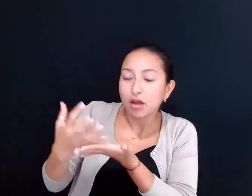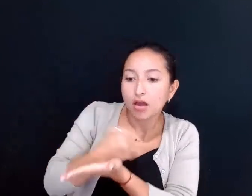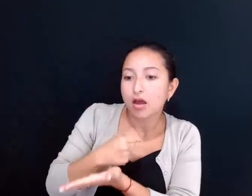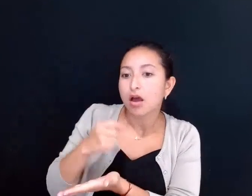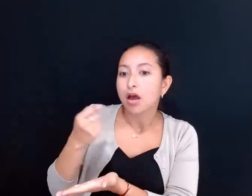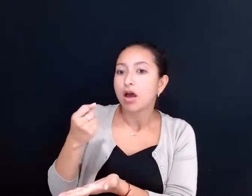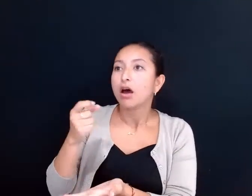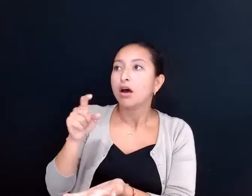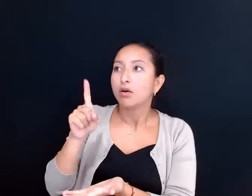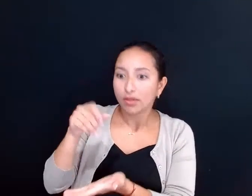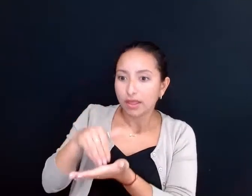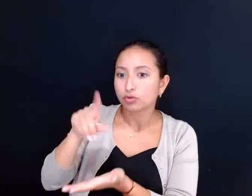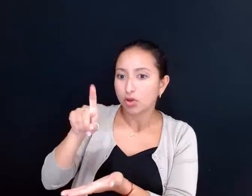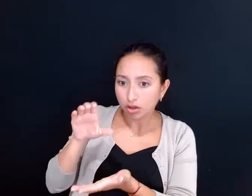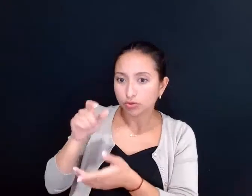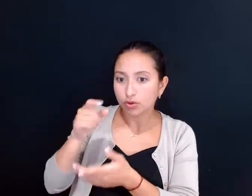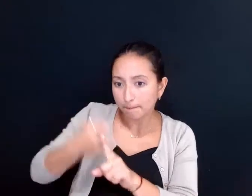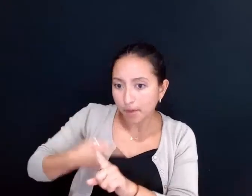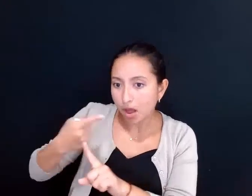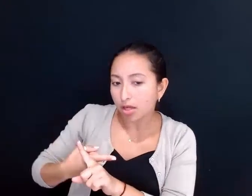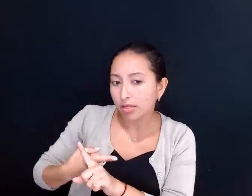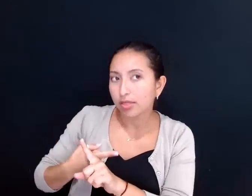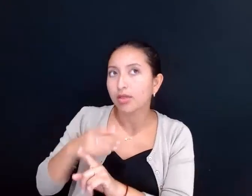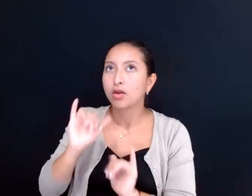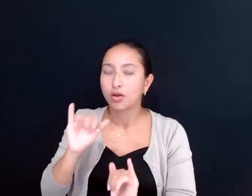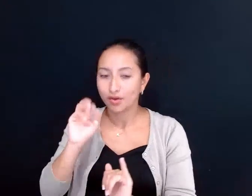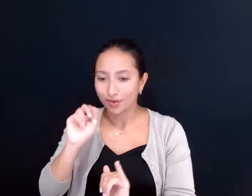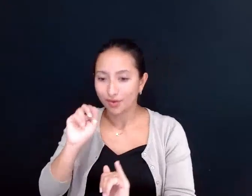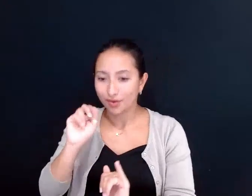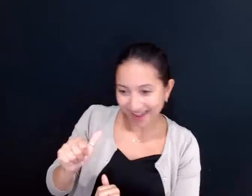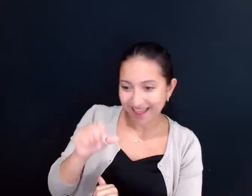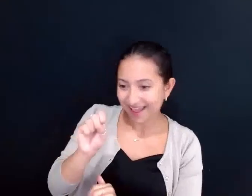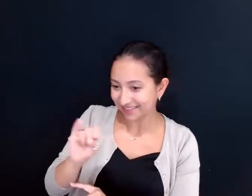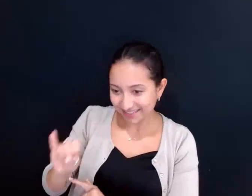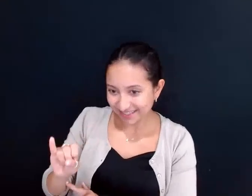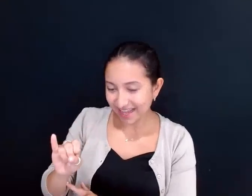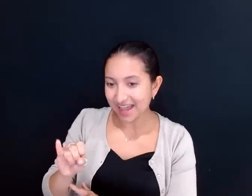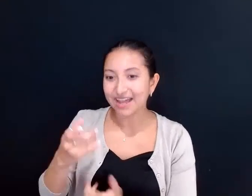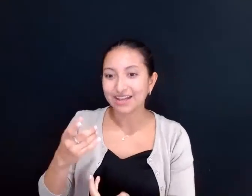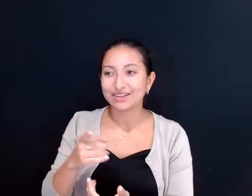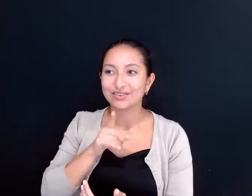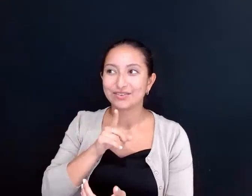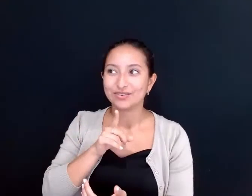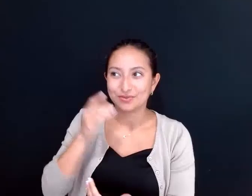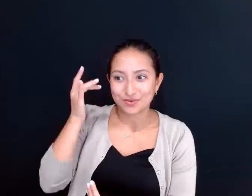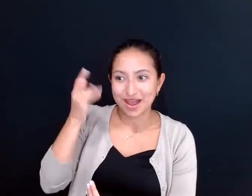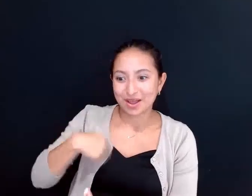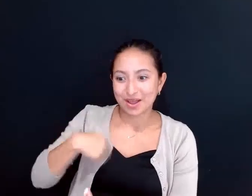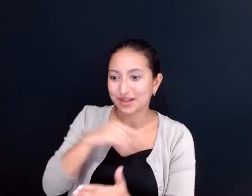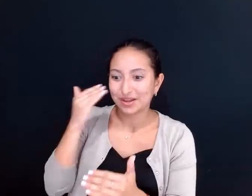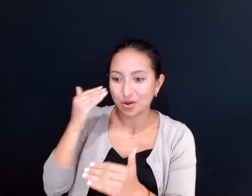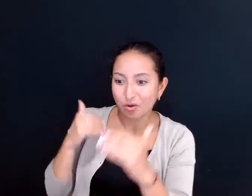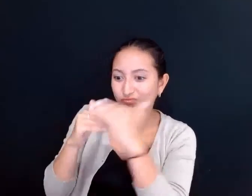like, well, that's not SSI. Yes, exactly. Because it's that threshold of up to 914, I believe, this